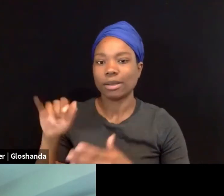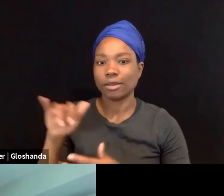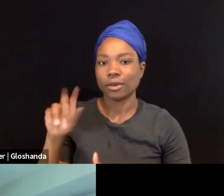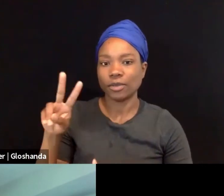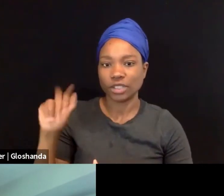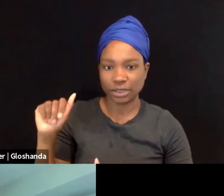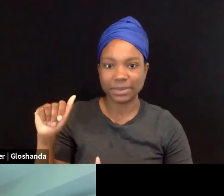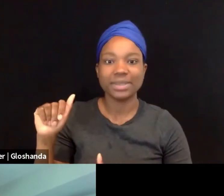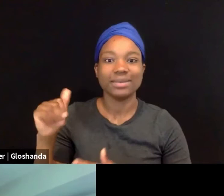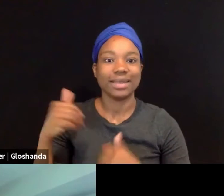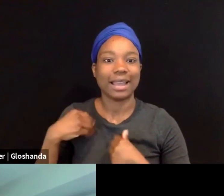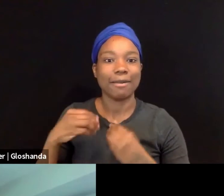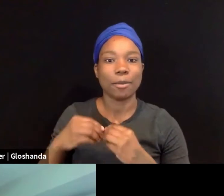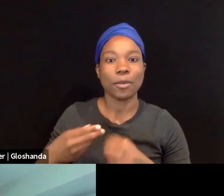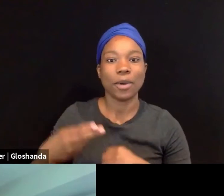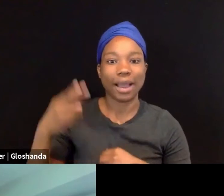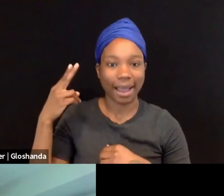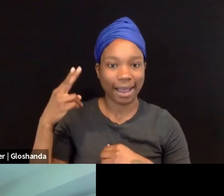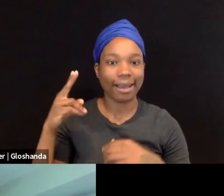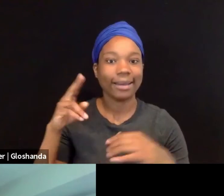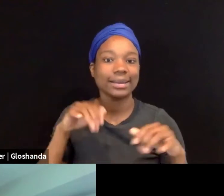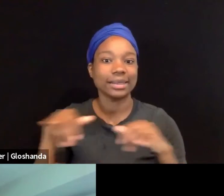have access to the best information.